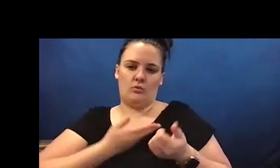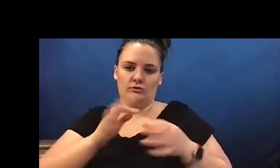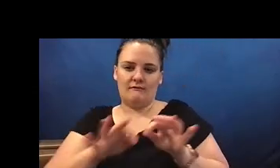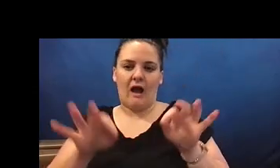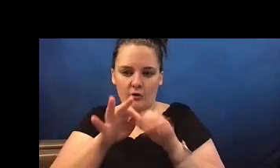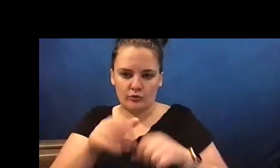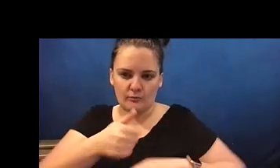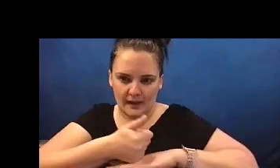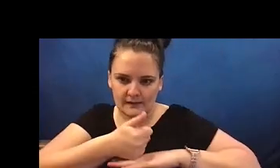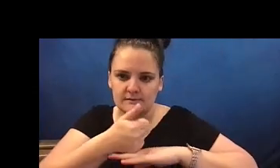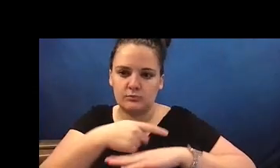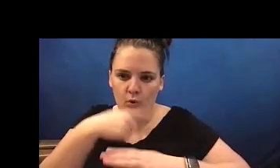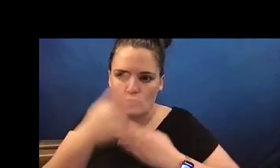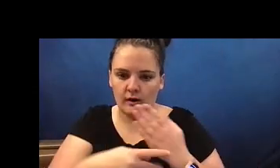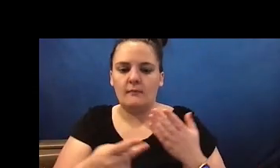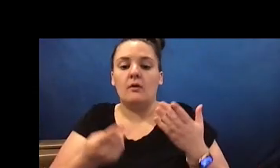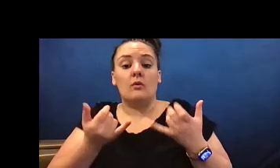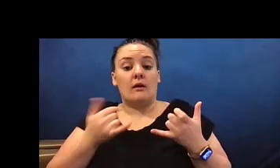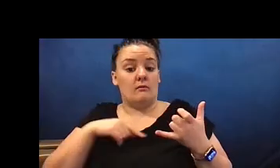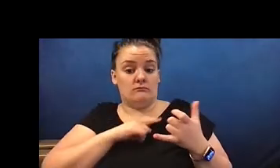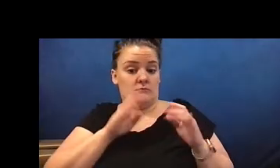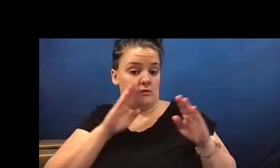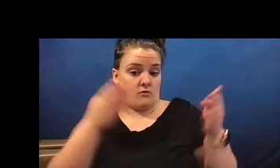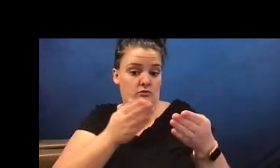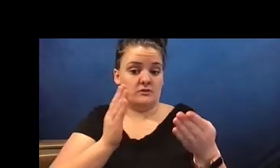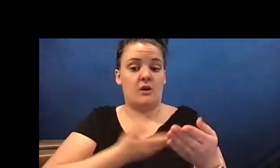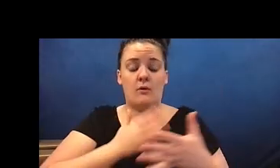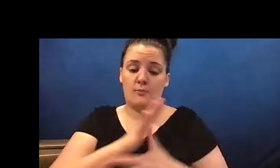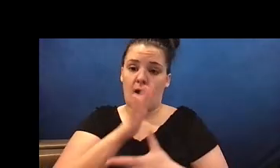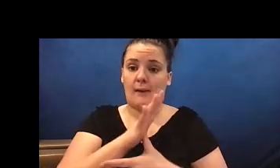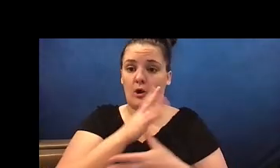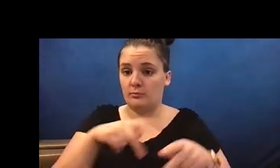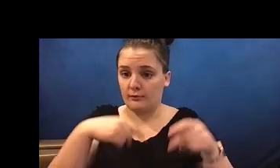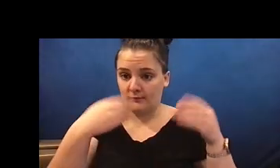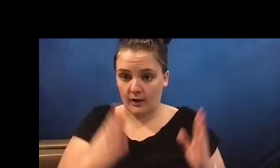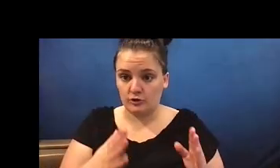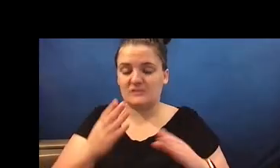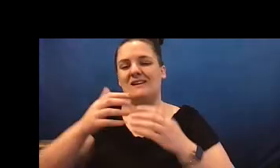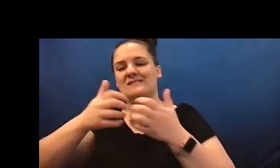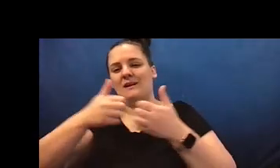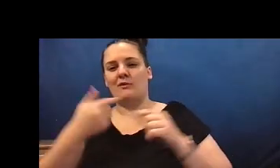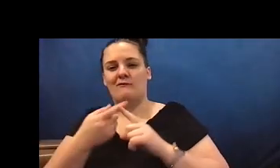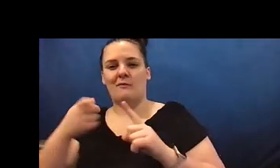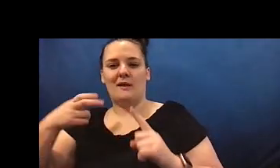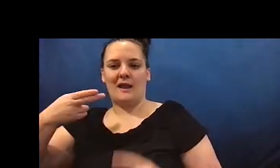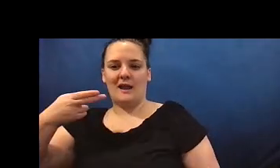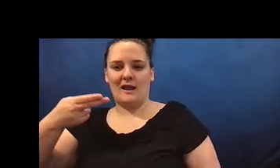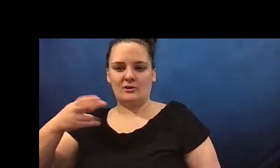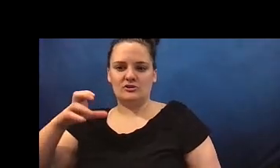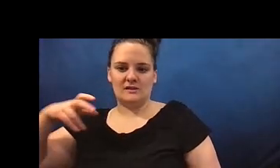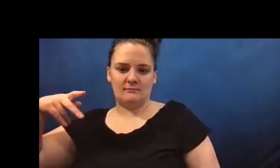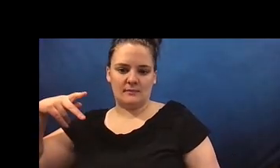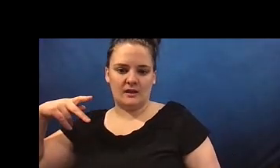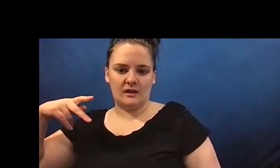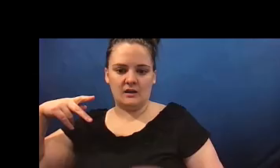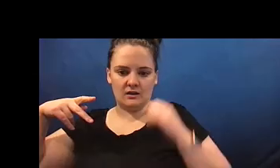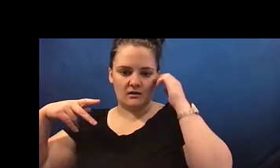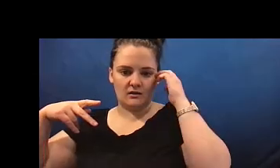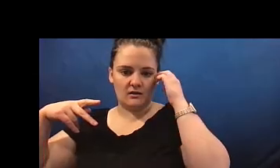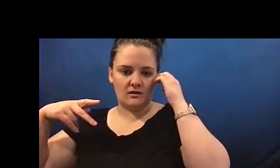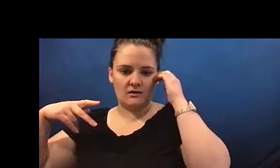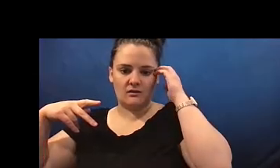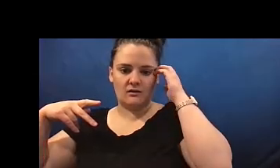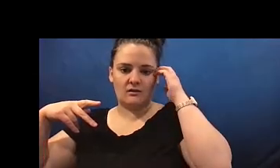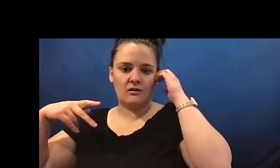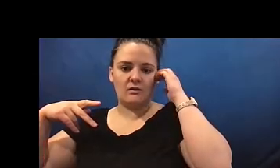is on primary care providers in regards to value-based payment outside of our HCP program, but we need to see more value-based